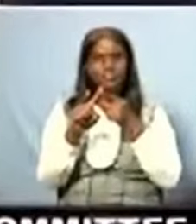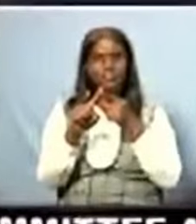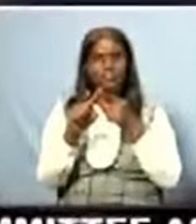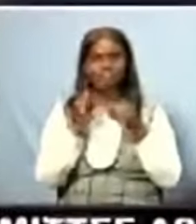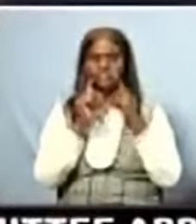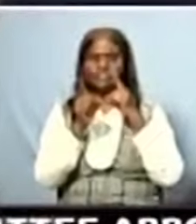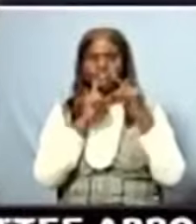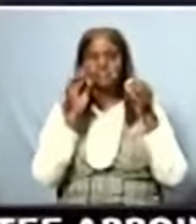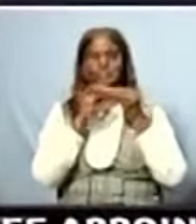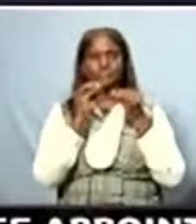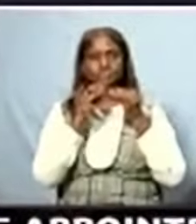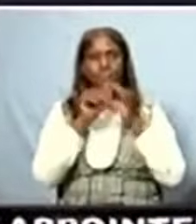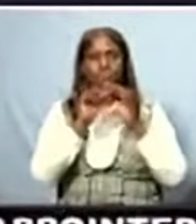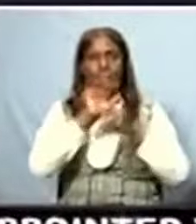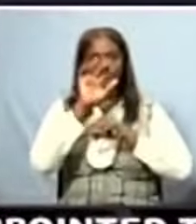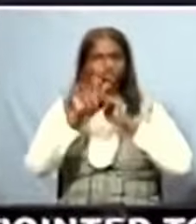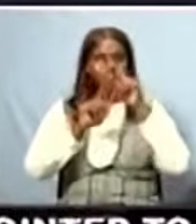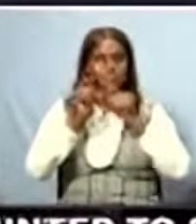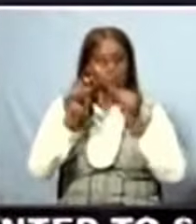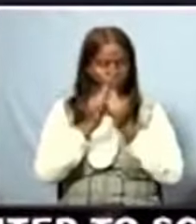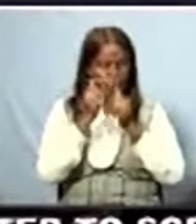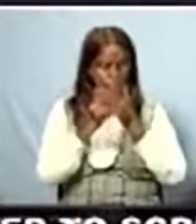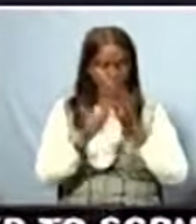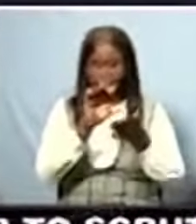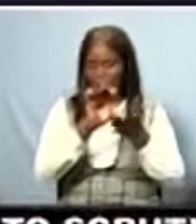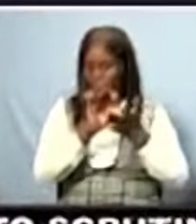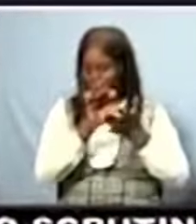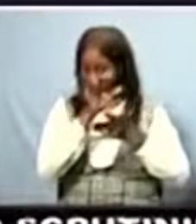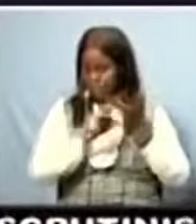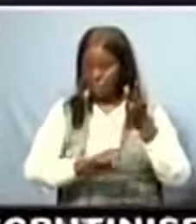speak further on the questions relating to Clause 2.